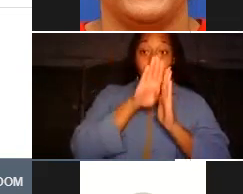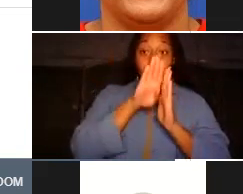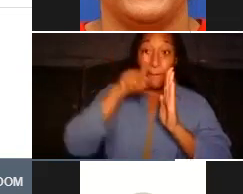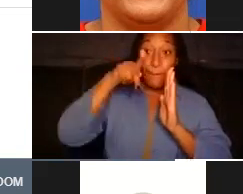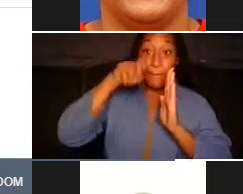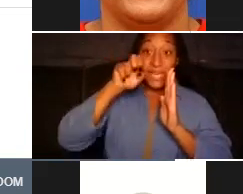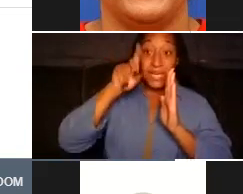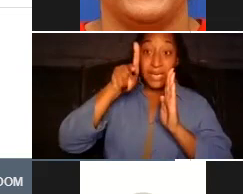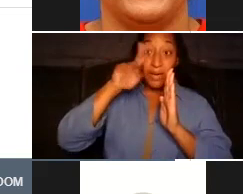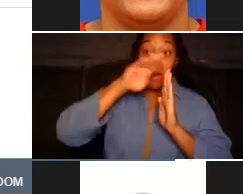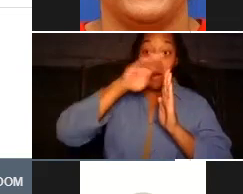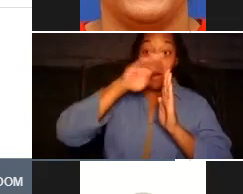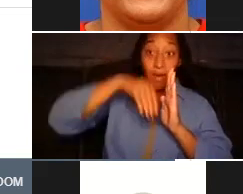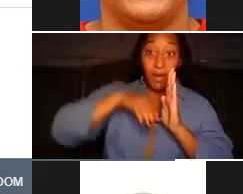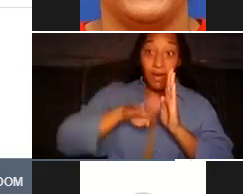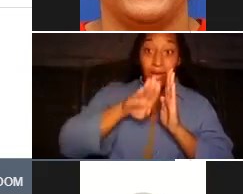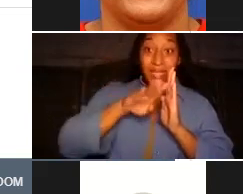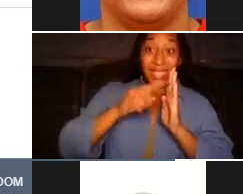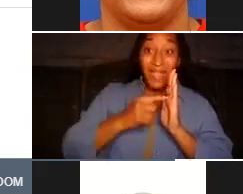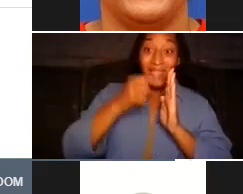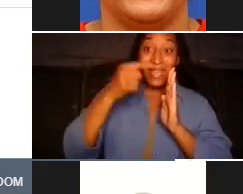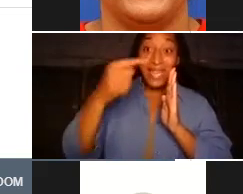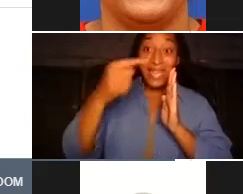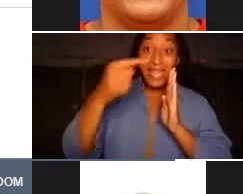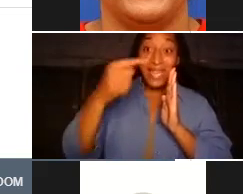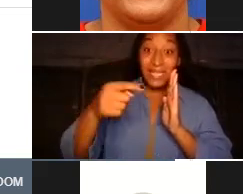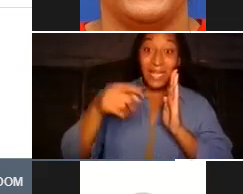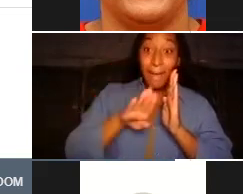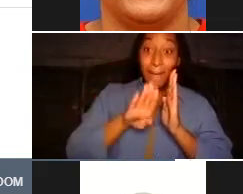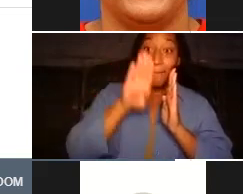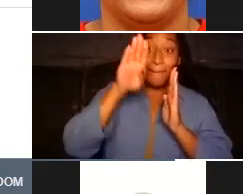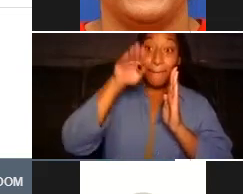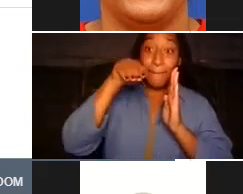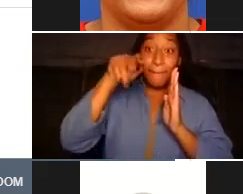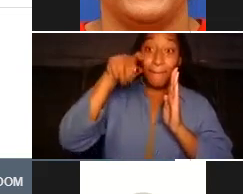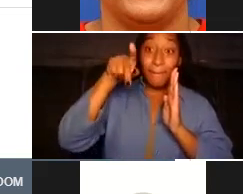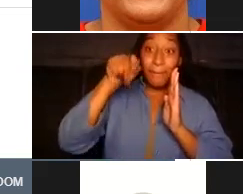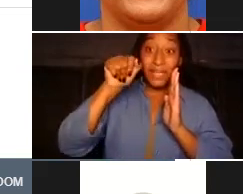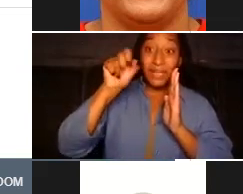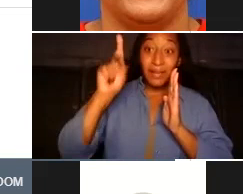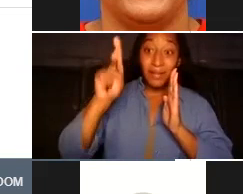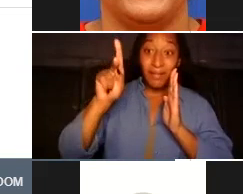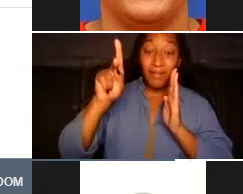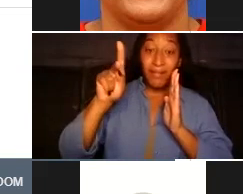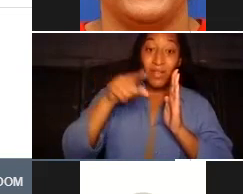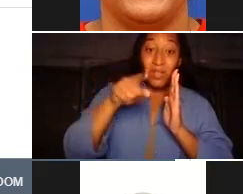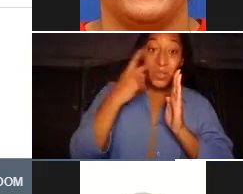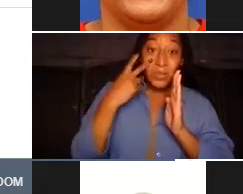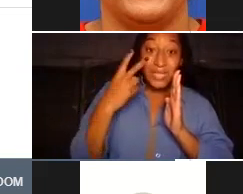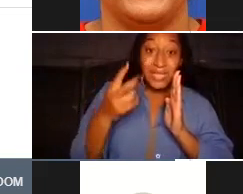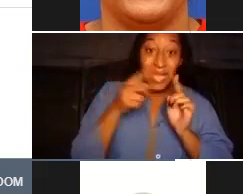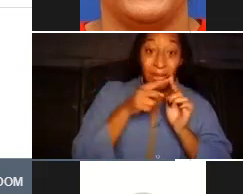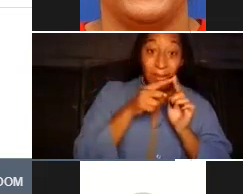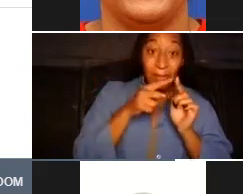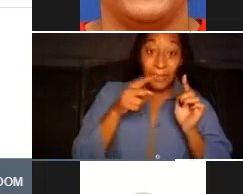the symbol lambda to represent the wavelength. Lambda looks like that upside down,